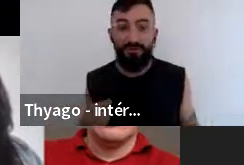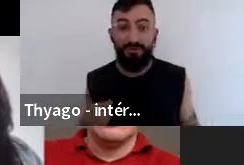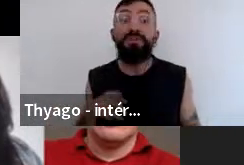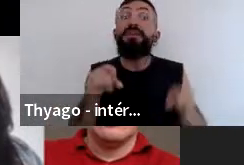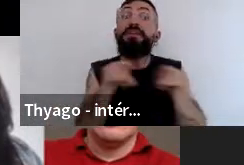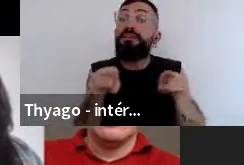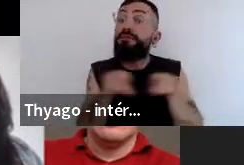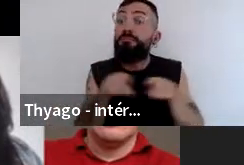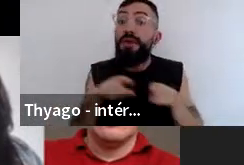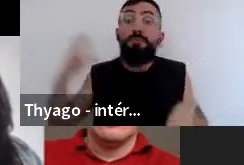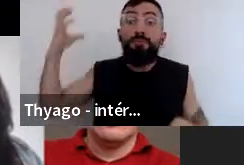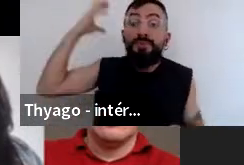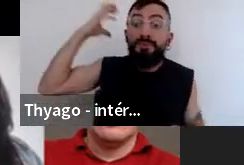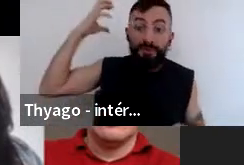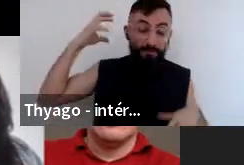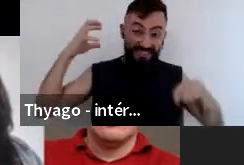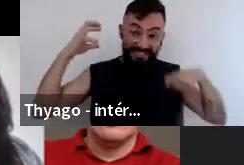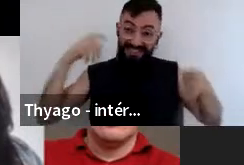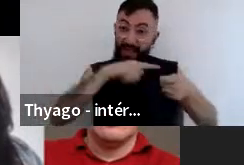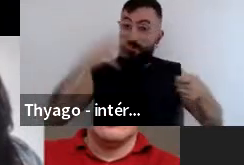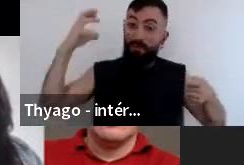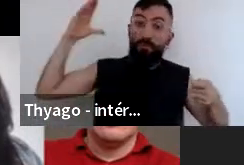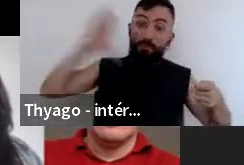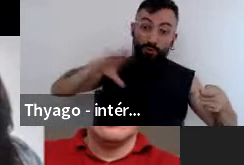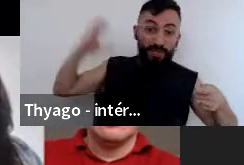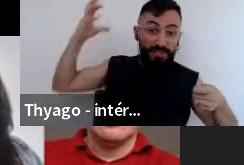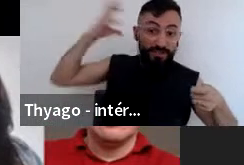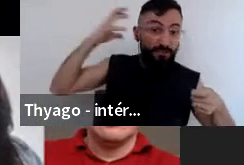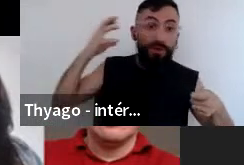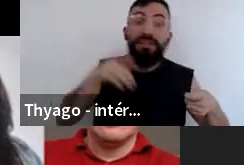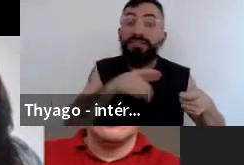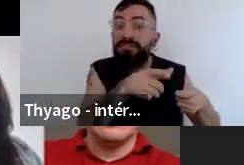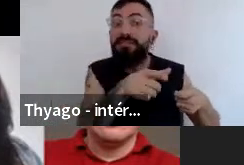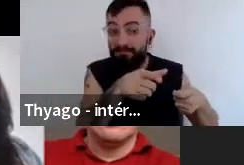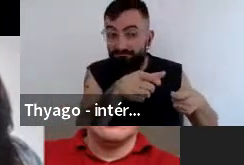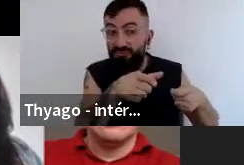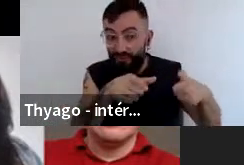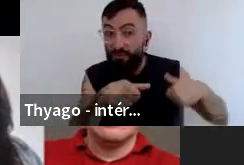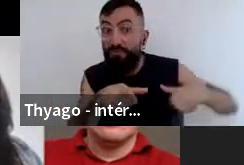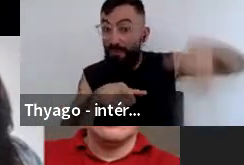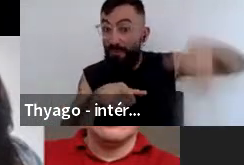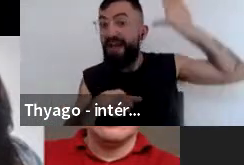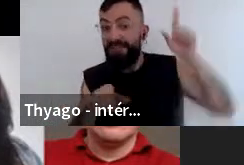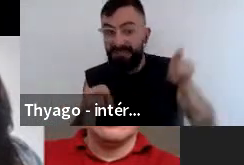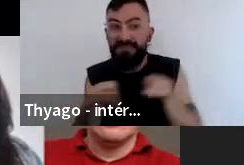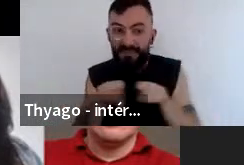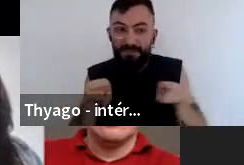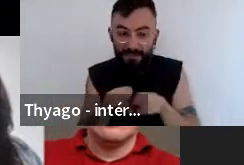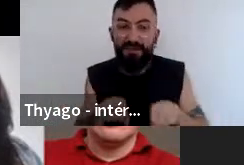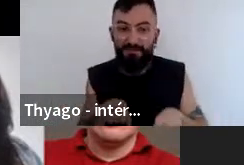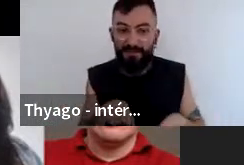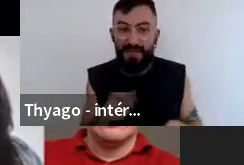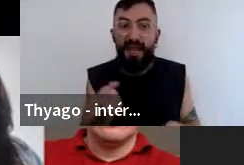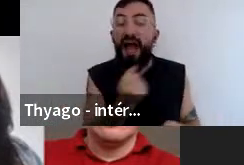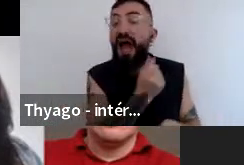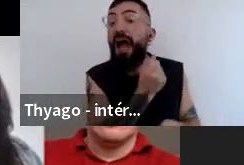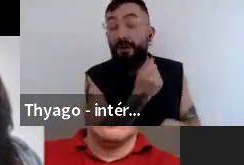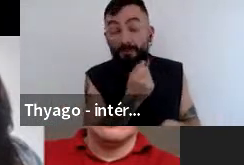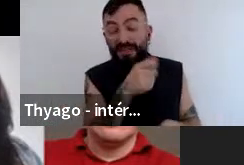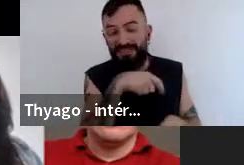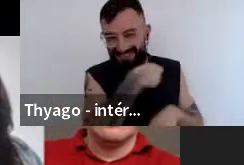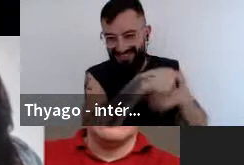Portuguese, native signs, and signs that show some influence from